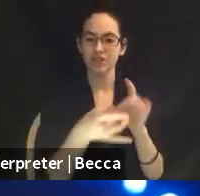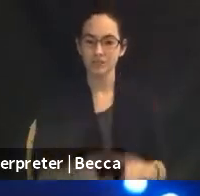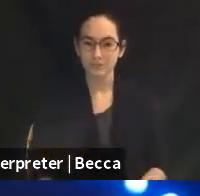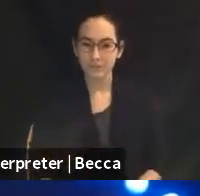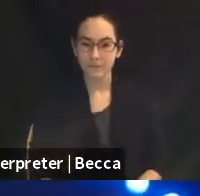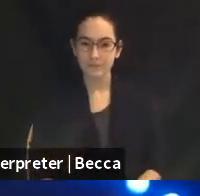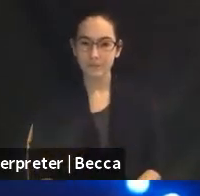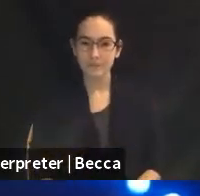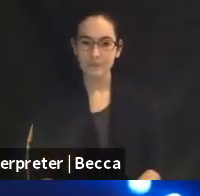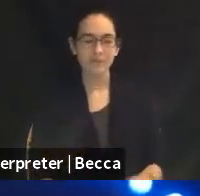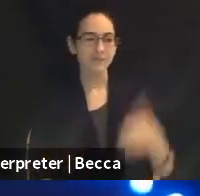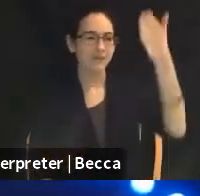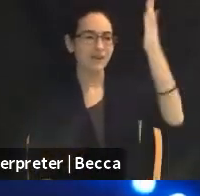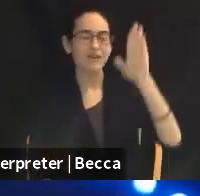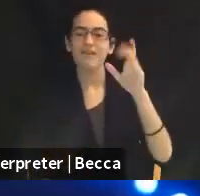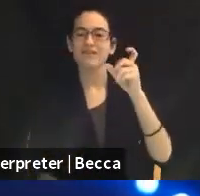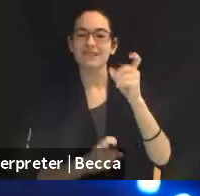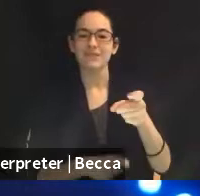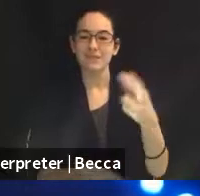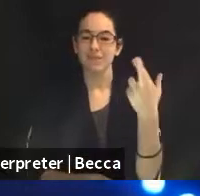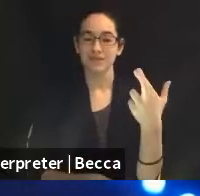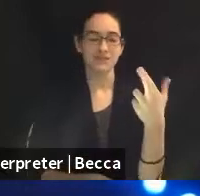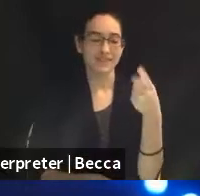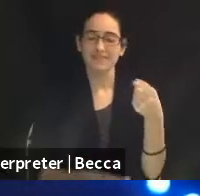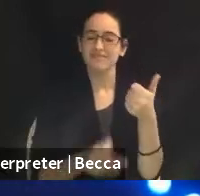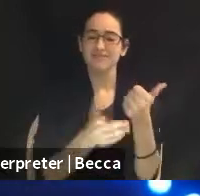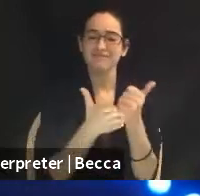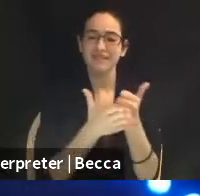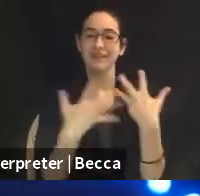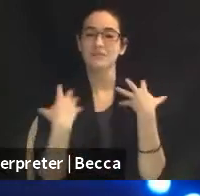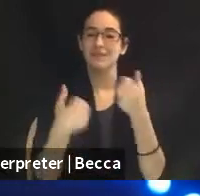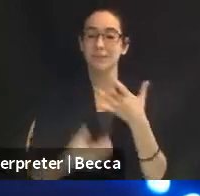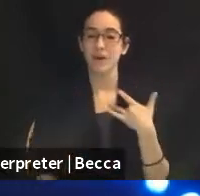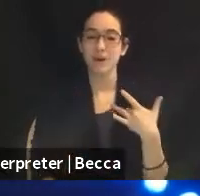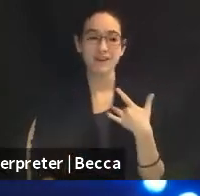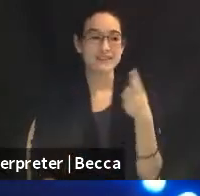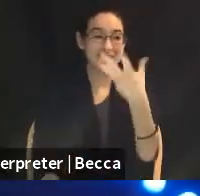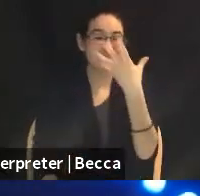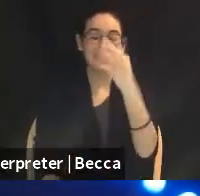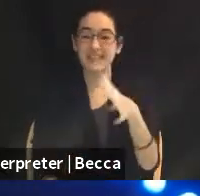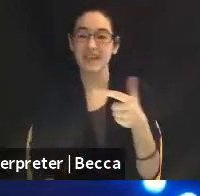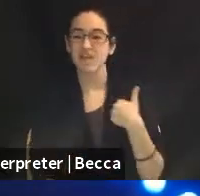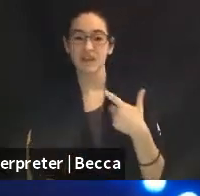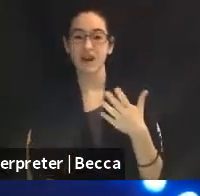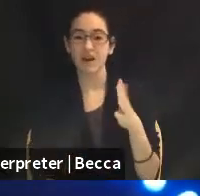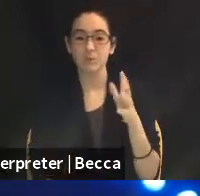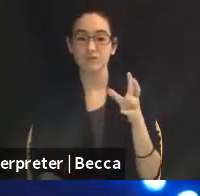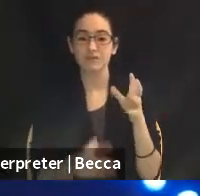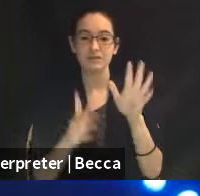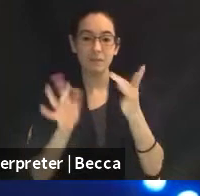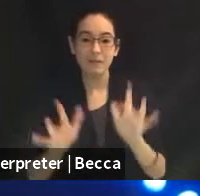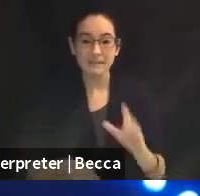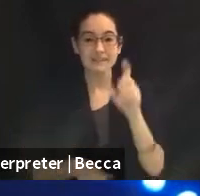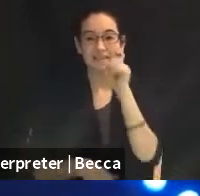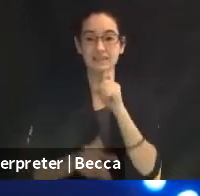life that helped heal my heart. And he didn't care what happened to me. He wasn't weirded out that I had been molested by two guys when I